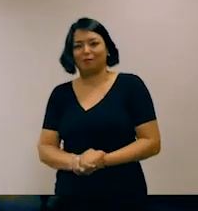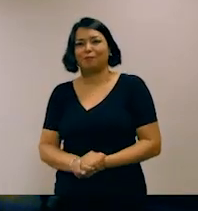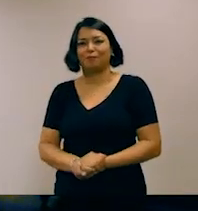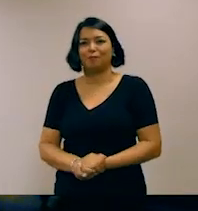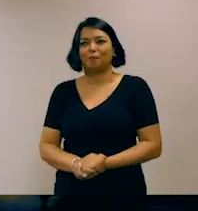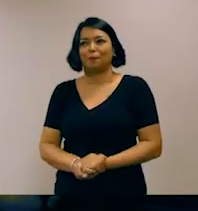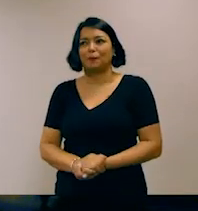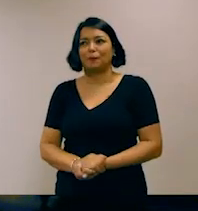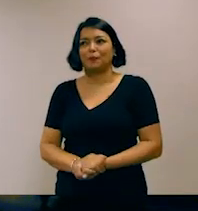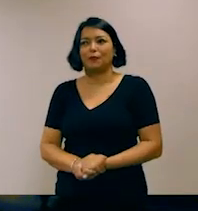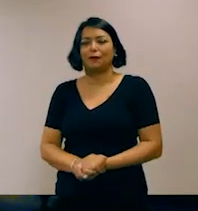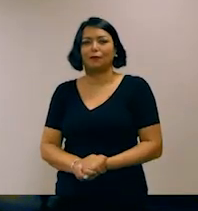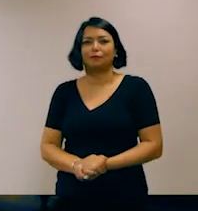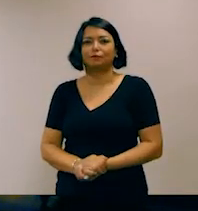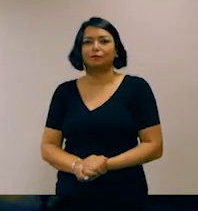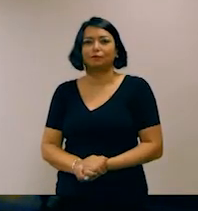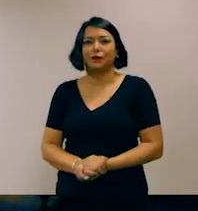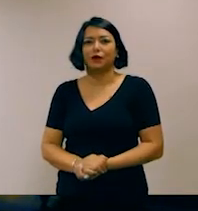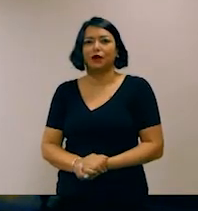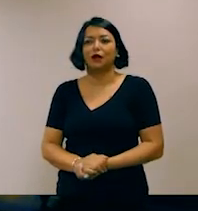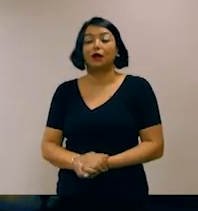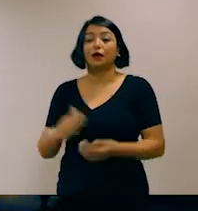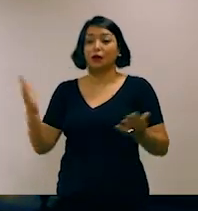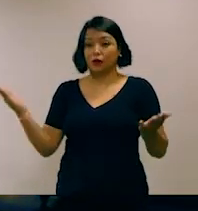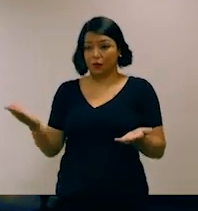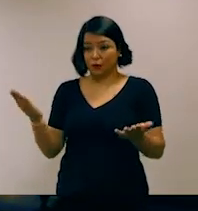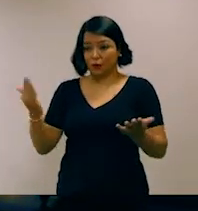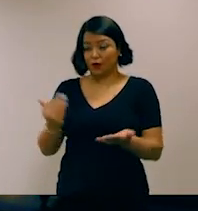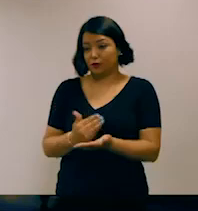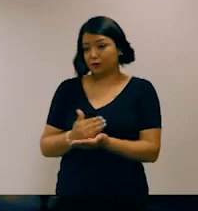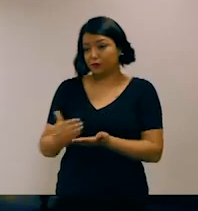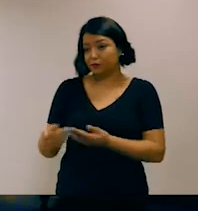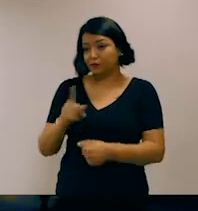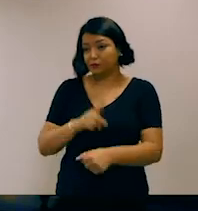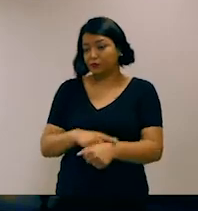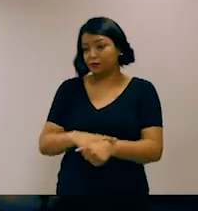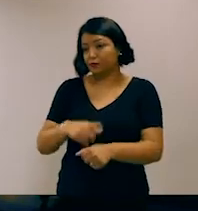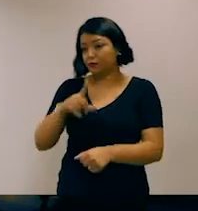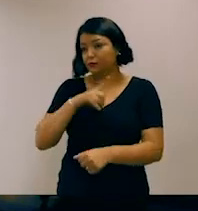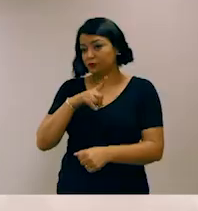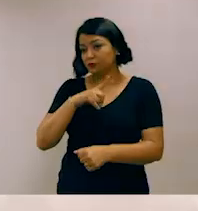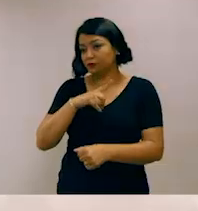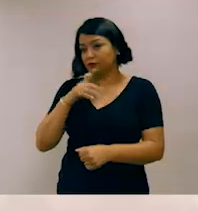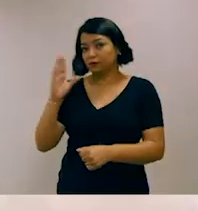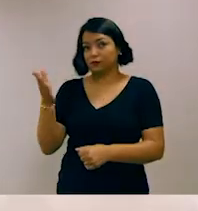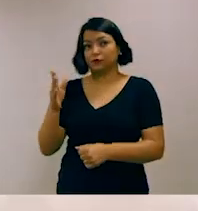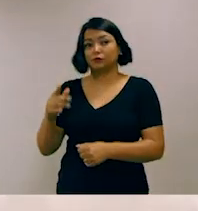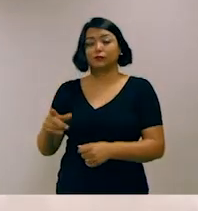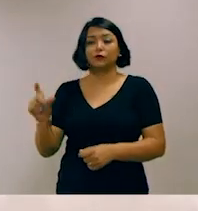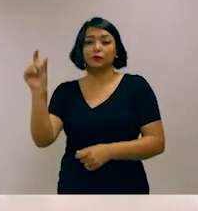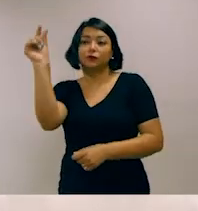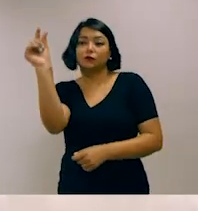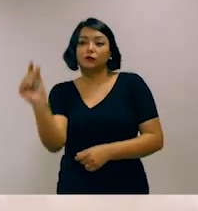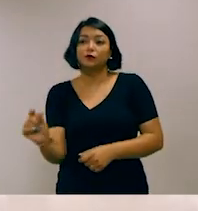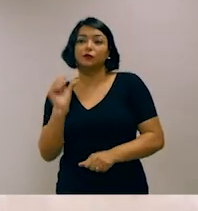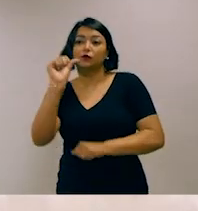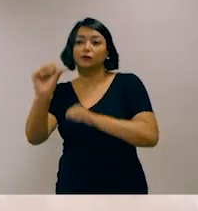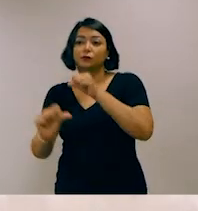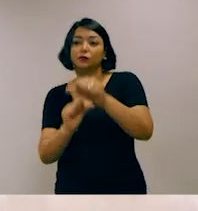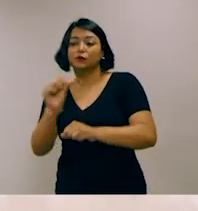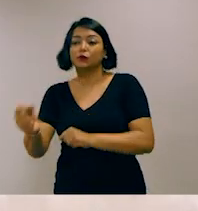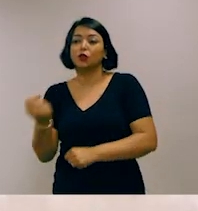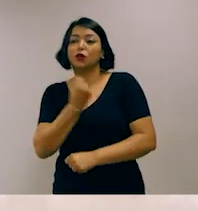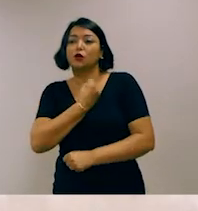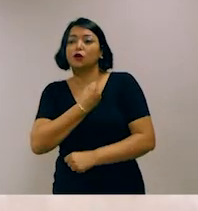Here, I brought to the concrete situation, to the effective situation, as we already had the